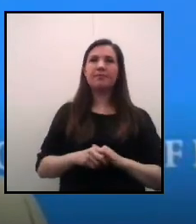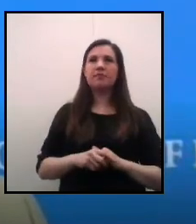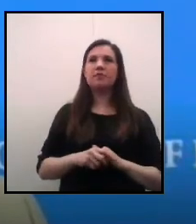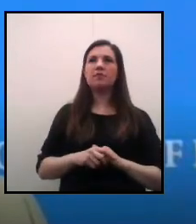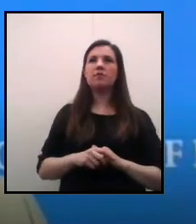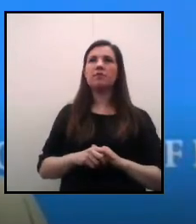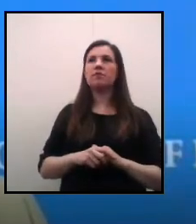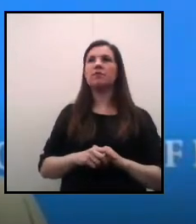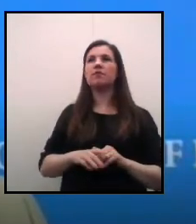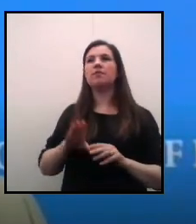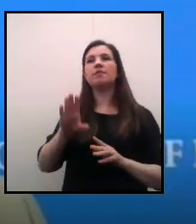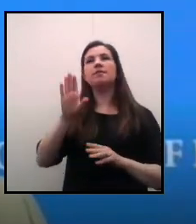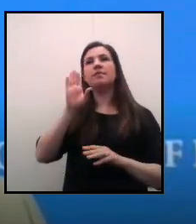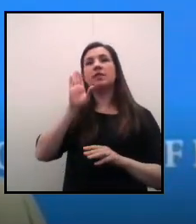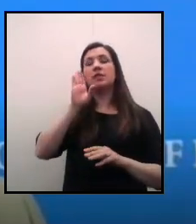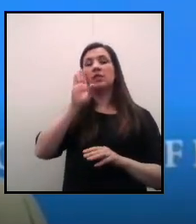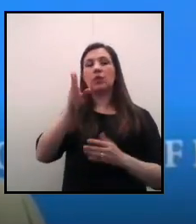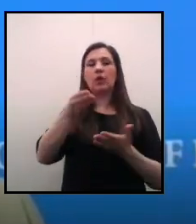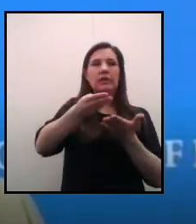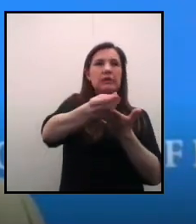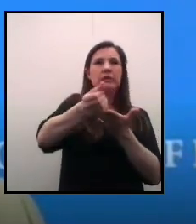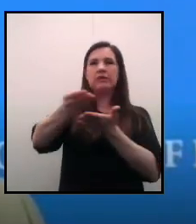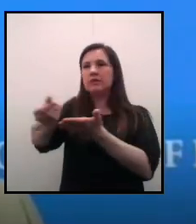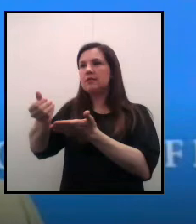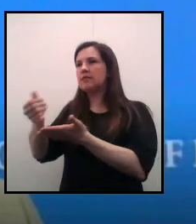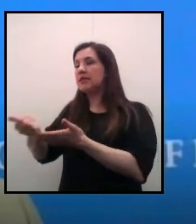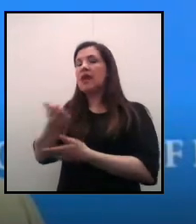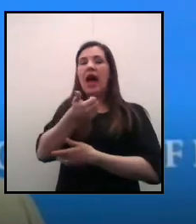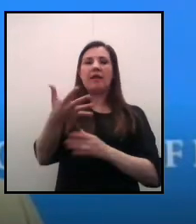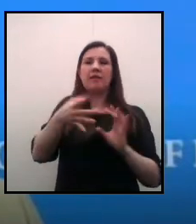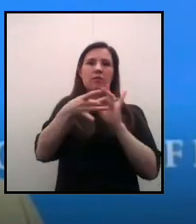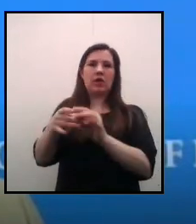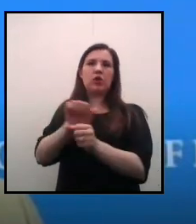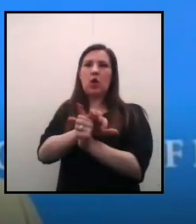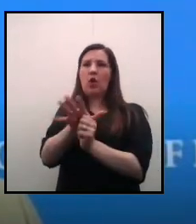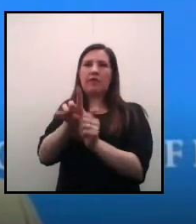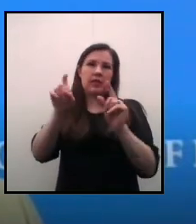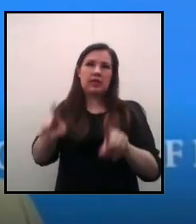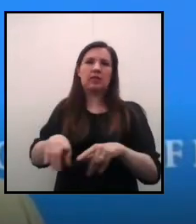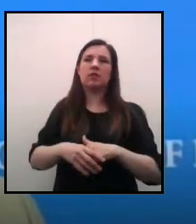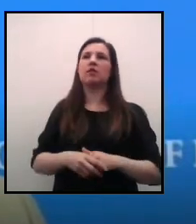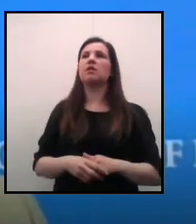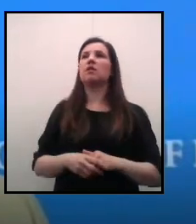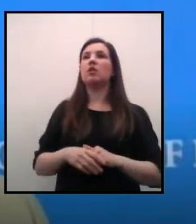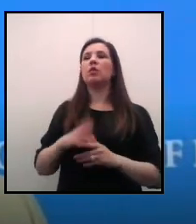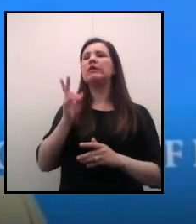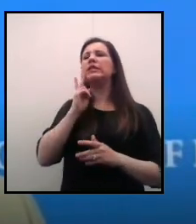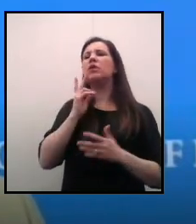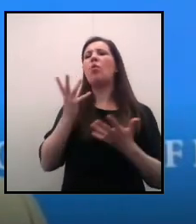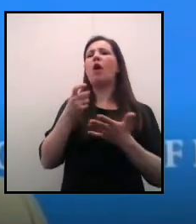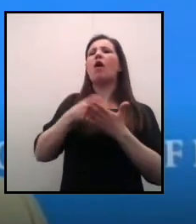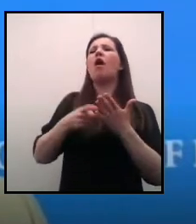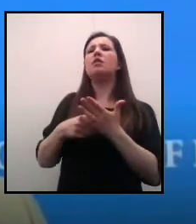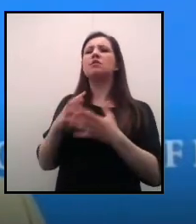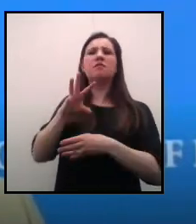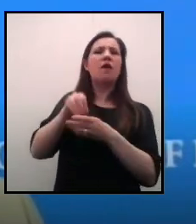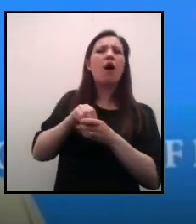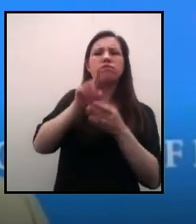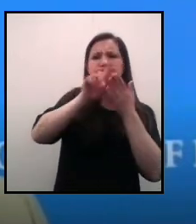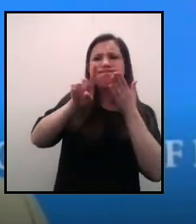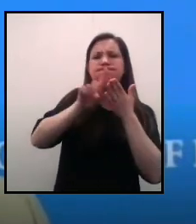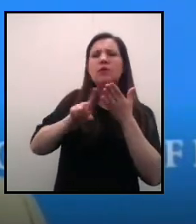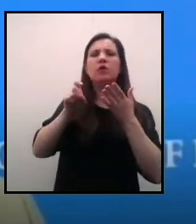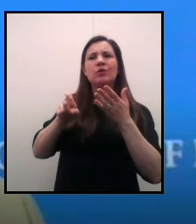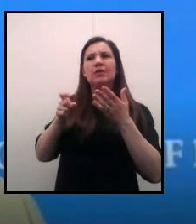So we're going to put it towards everything and anything. We're looking at all the expenditures that we're going to incur to the point of we're trying to make